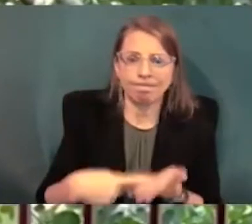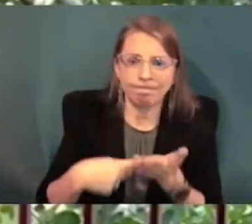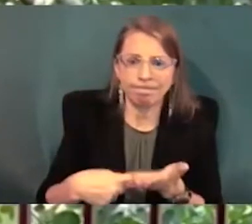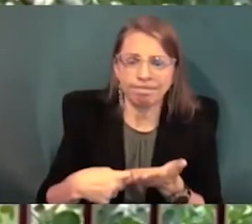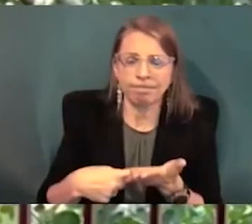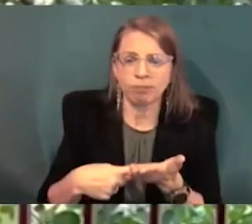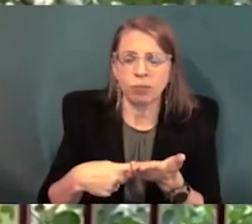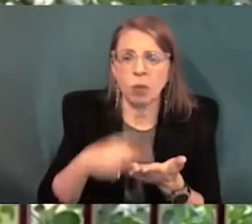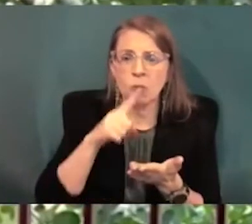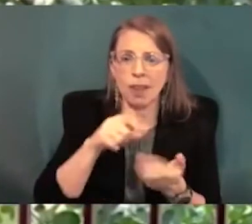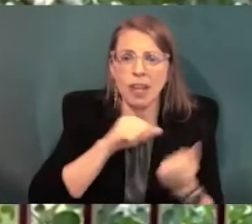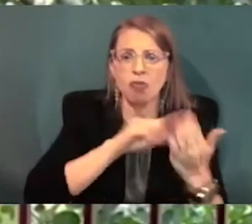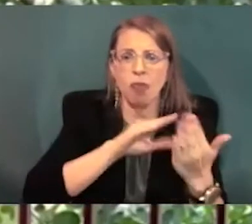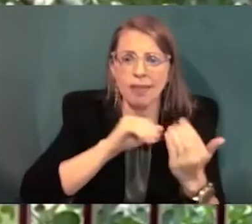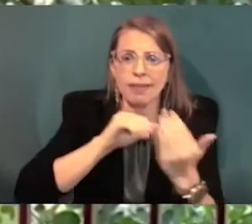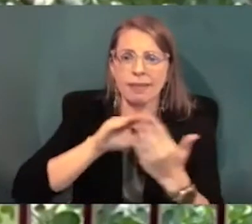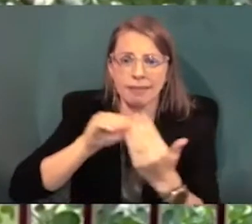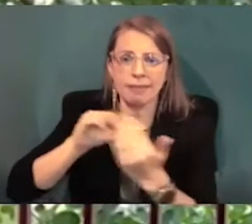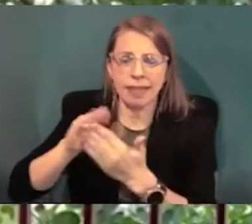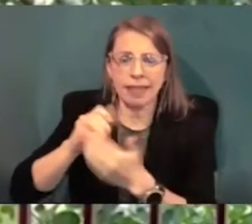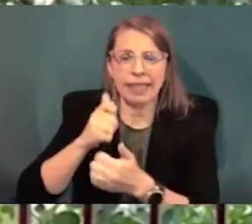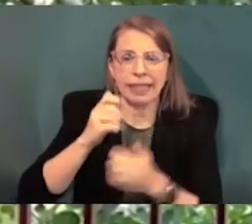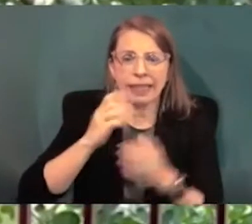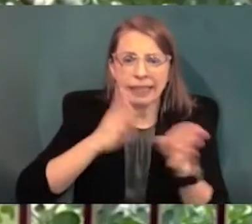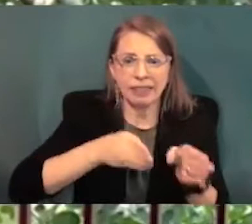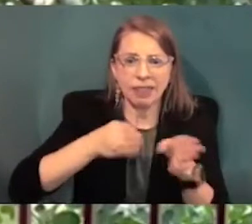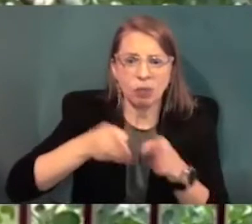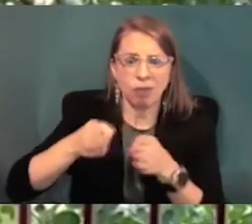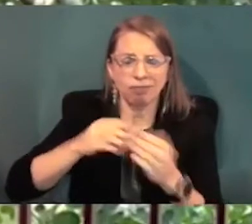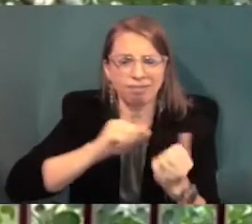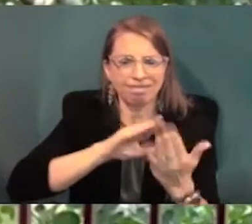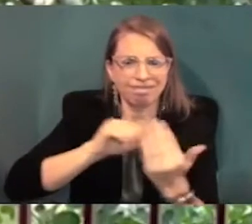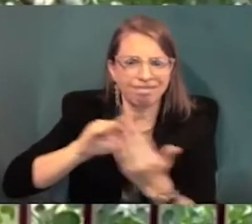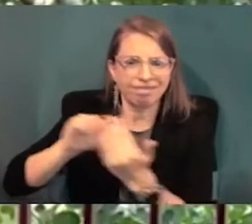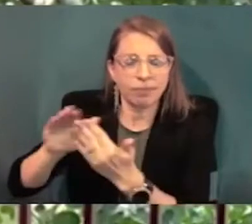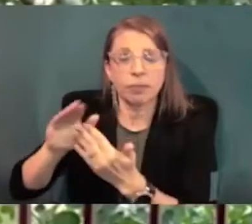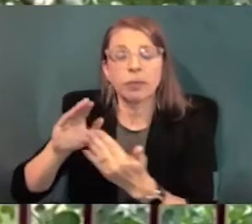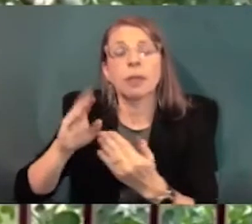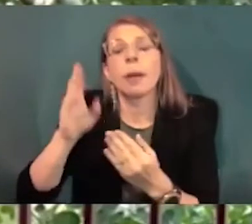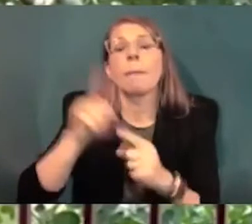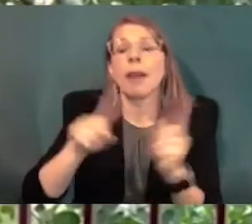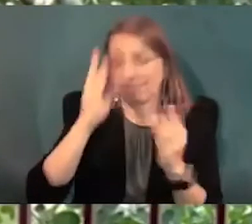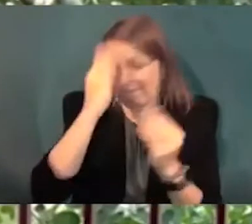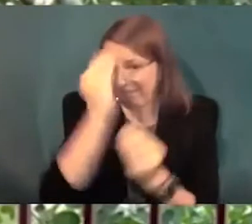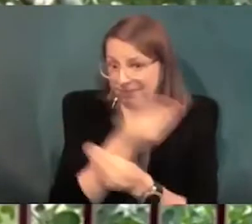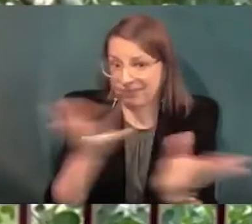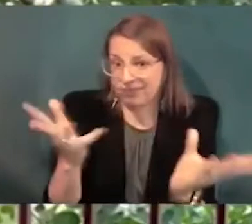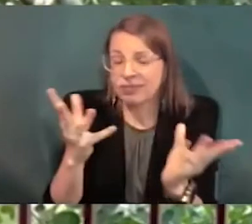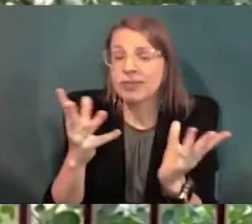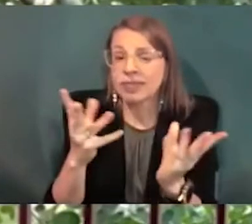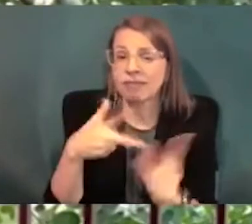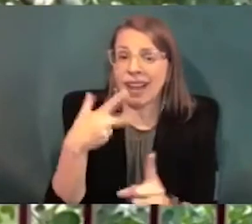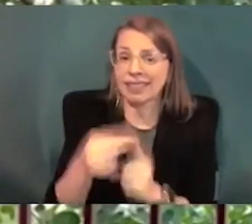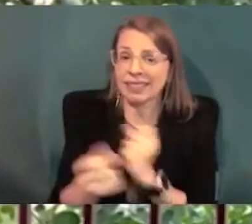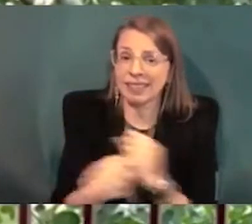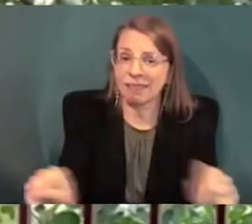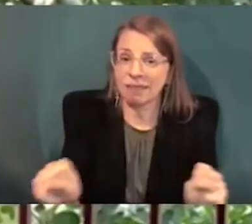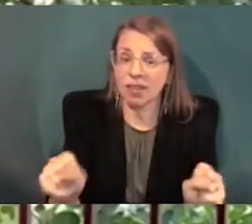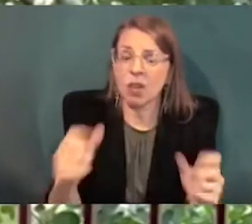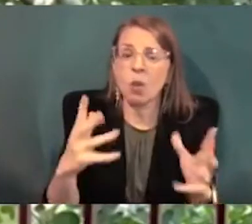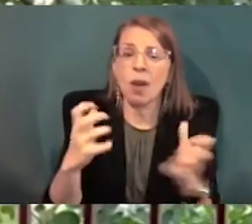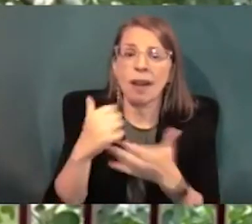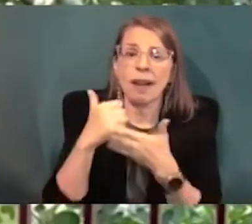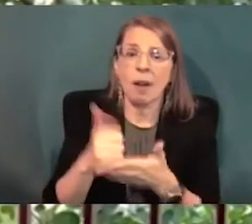really address them head on and try to let people know that these vaccines are safe. We are just looking to help people, keep them